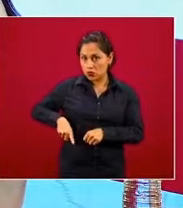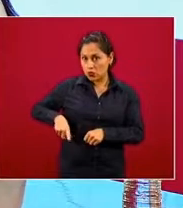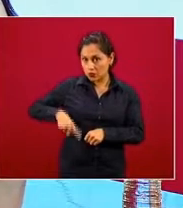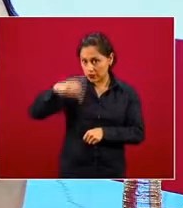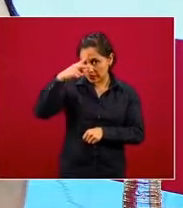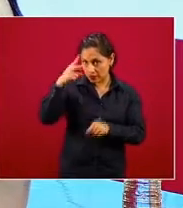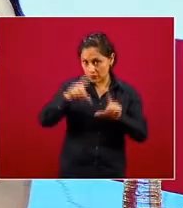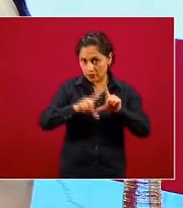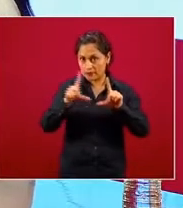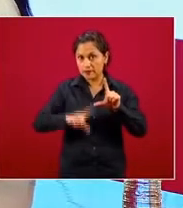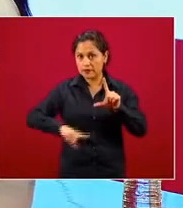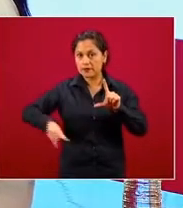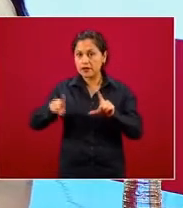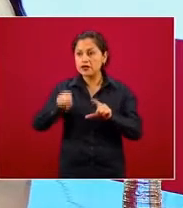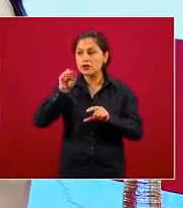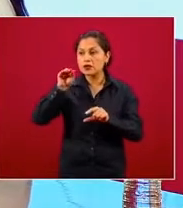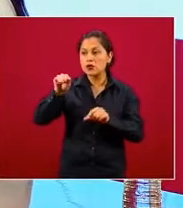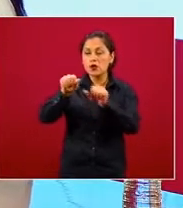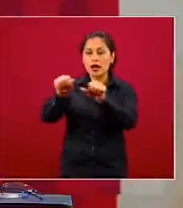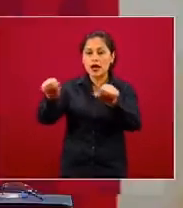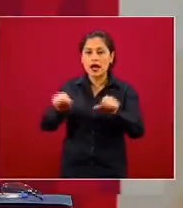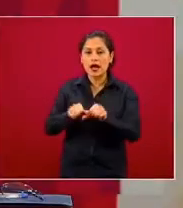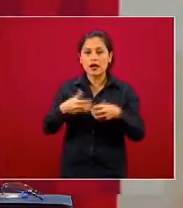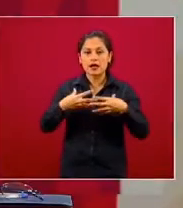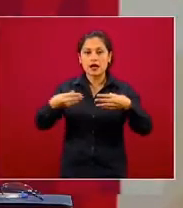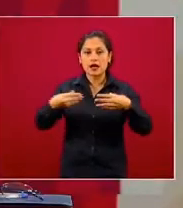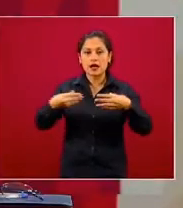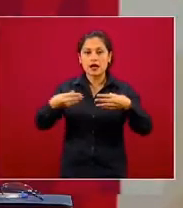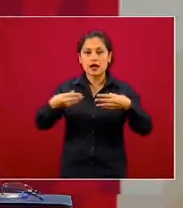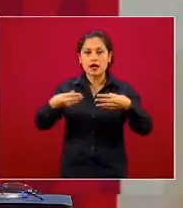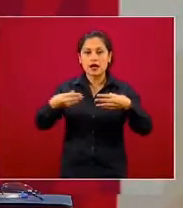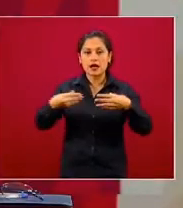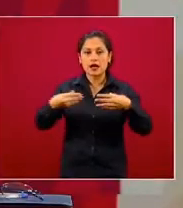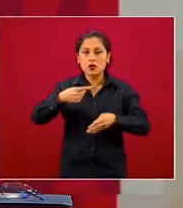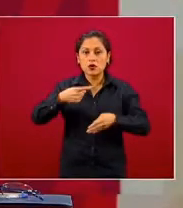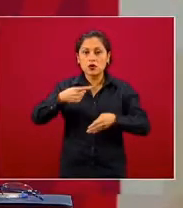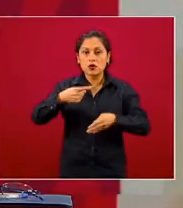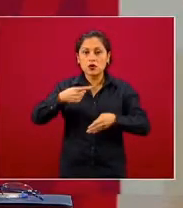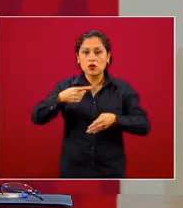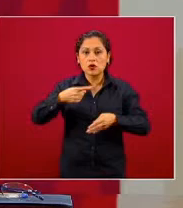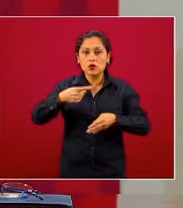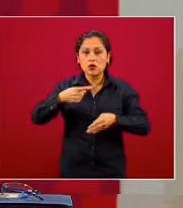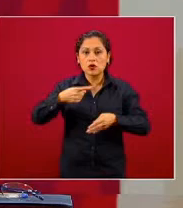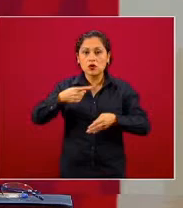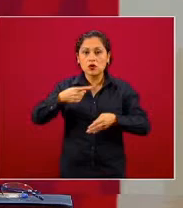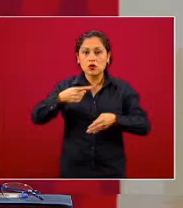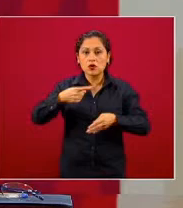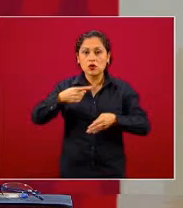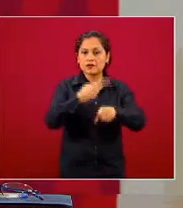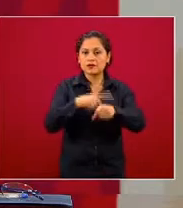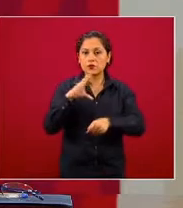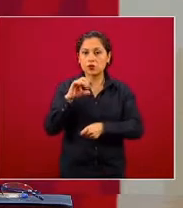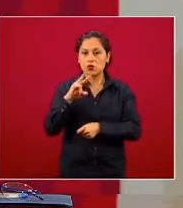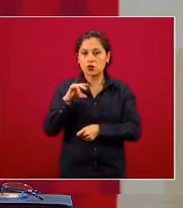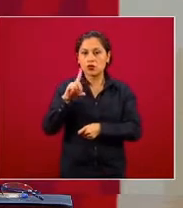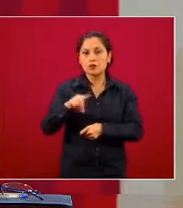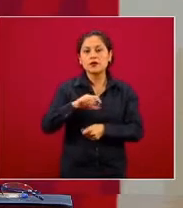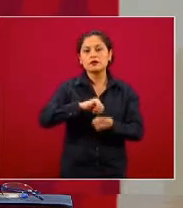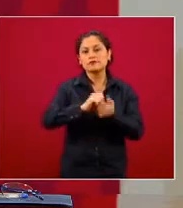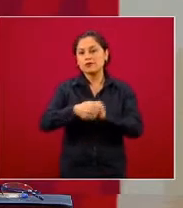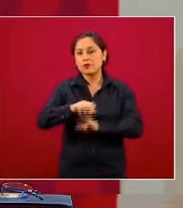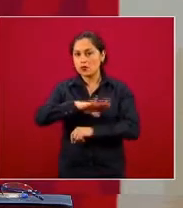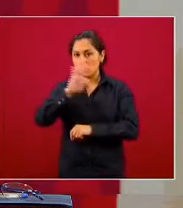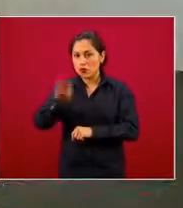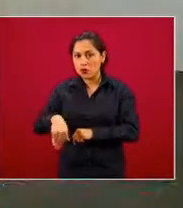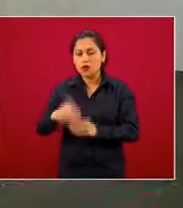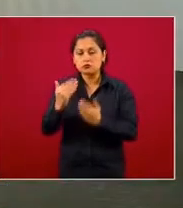the epidemiology area, and we tell them that this death has been attributed to COVID. Now, we have a series of guidelines that are